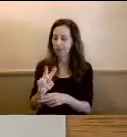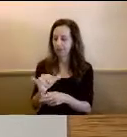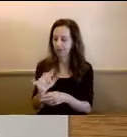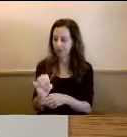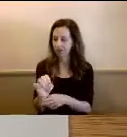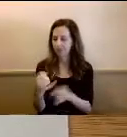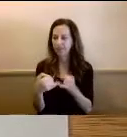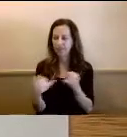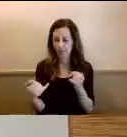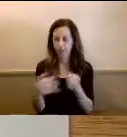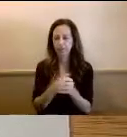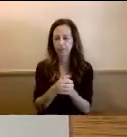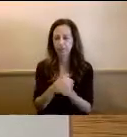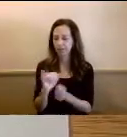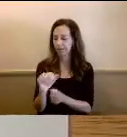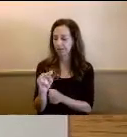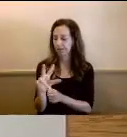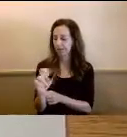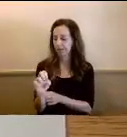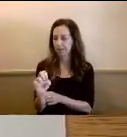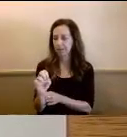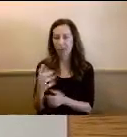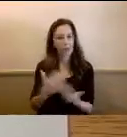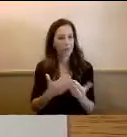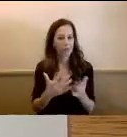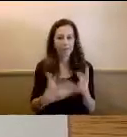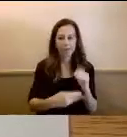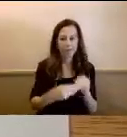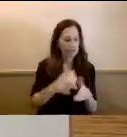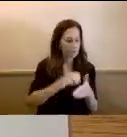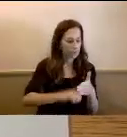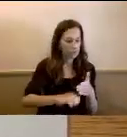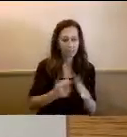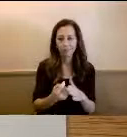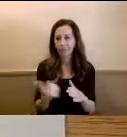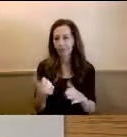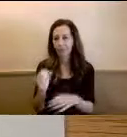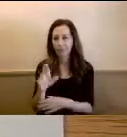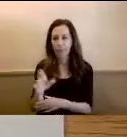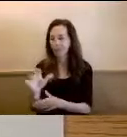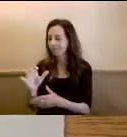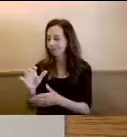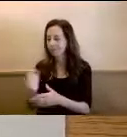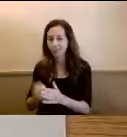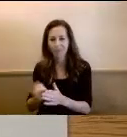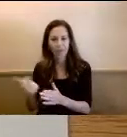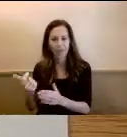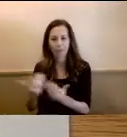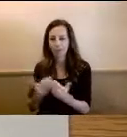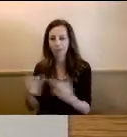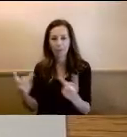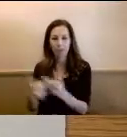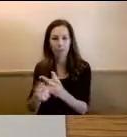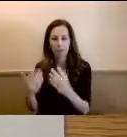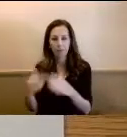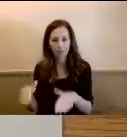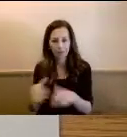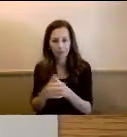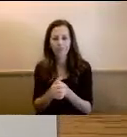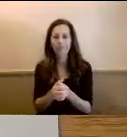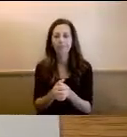inverses, so you get rid of what is added or subtracted, or you get rid of what's multiplied or